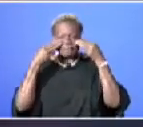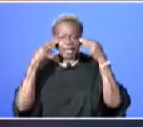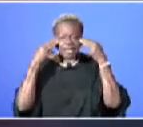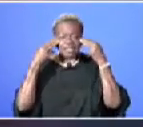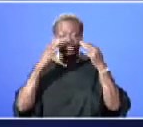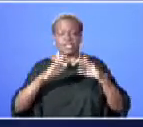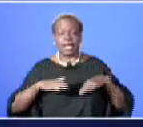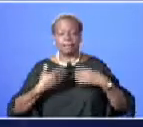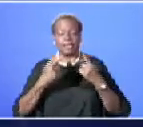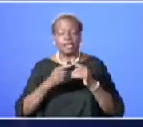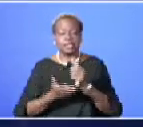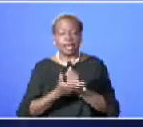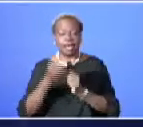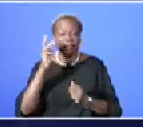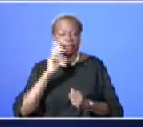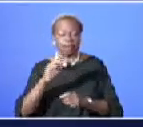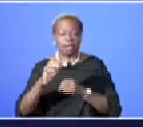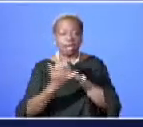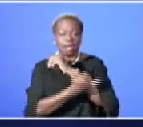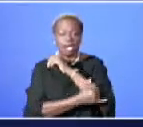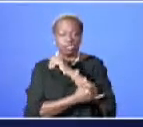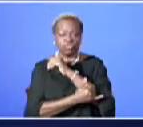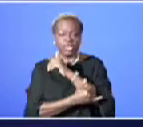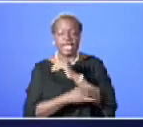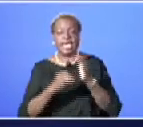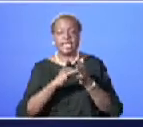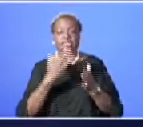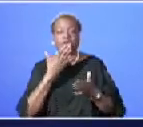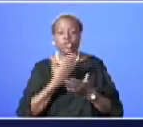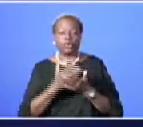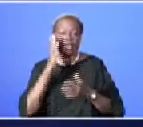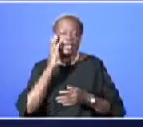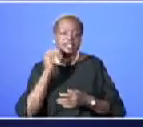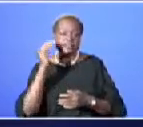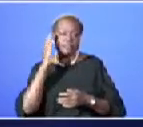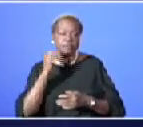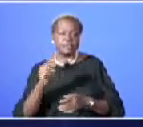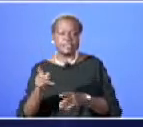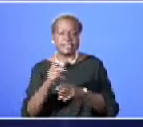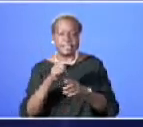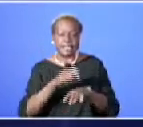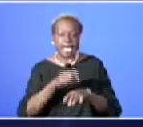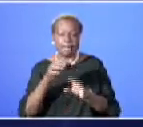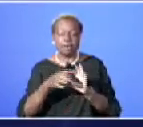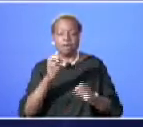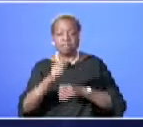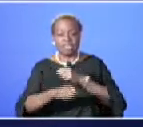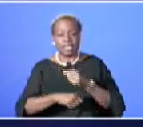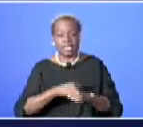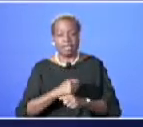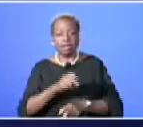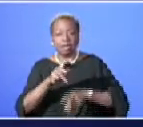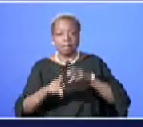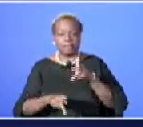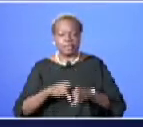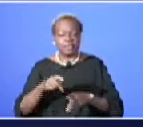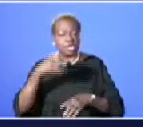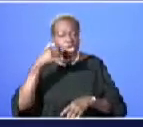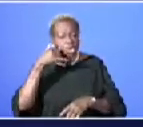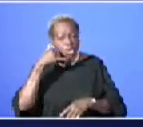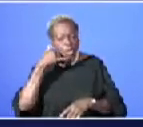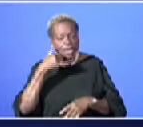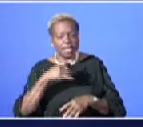her country. It's been a very rewarding experience. You know, this time of the year, you have persons calling. They want